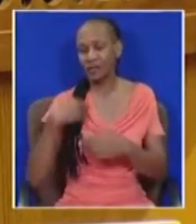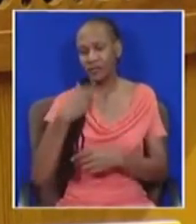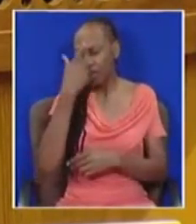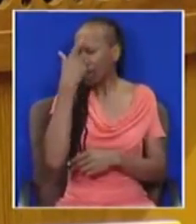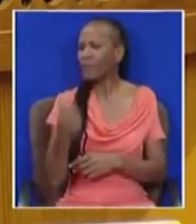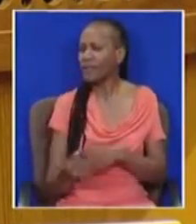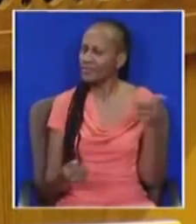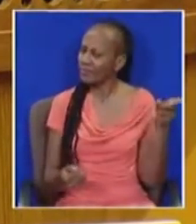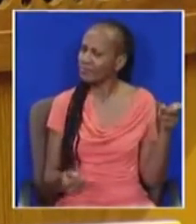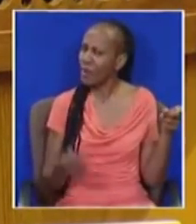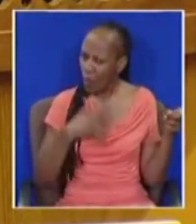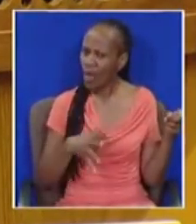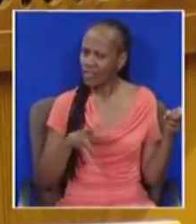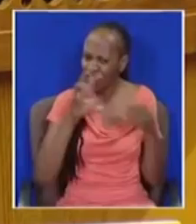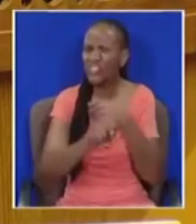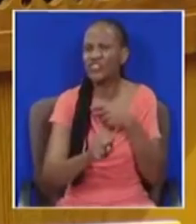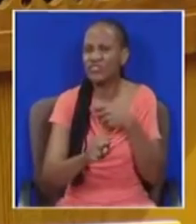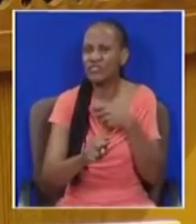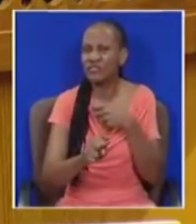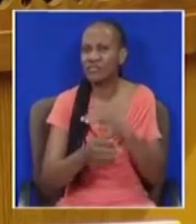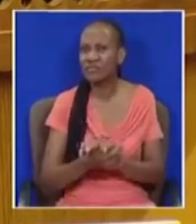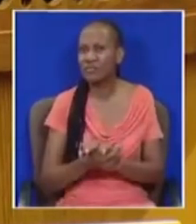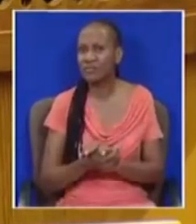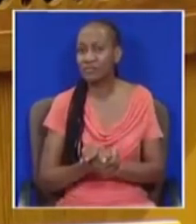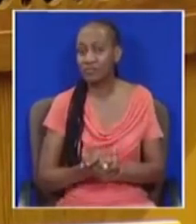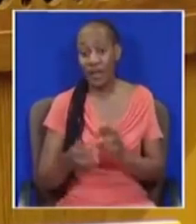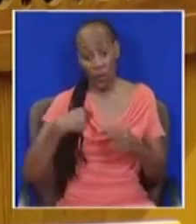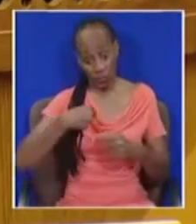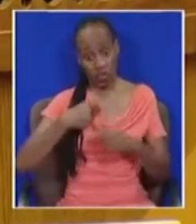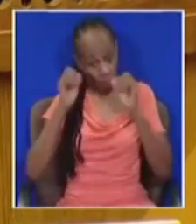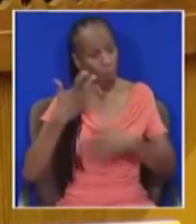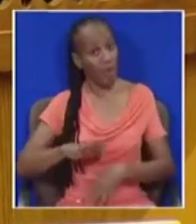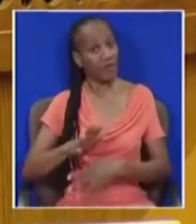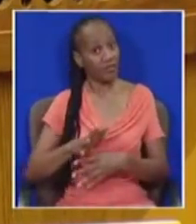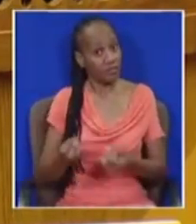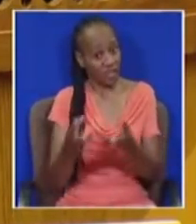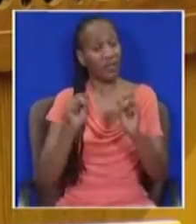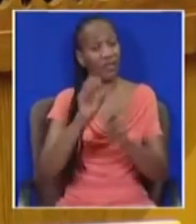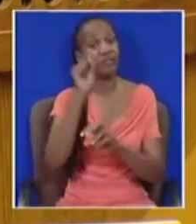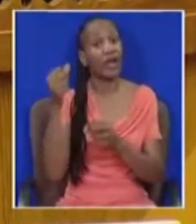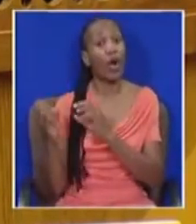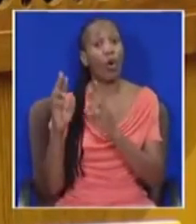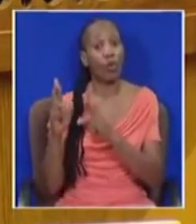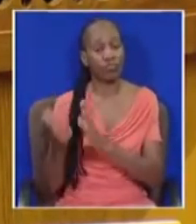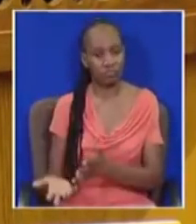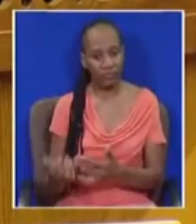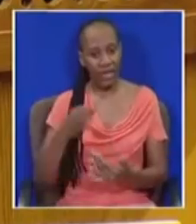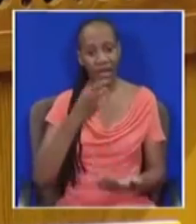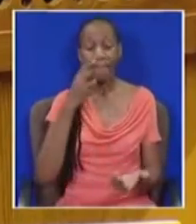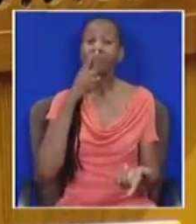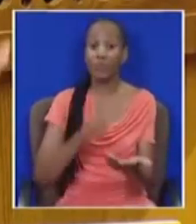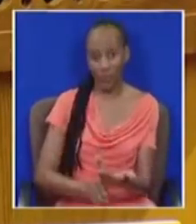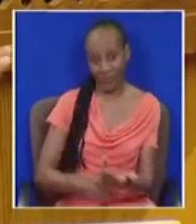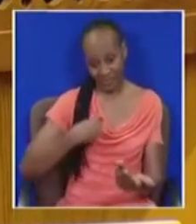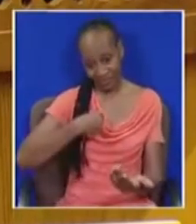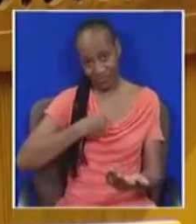what he wants for South Africa. It is certainly what we want for South Africa. And I want to pledge my